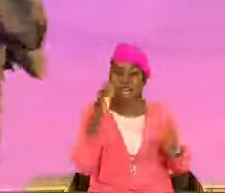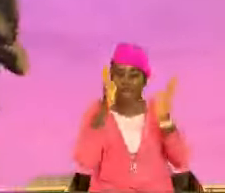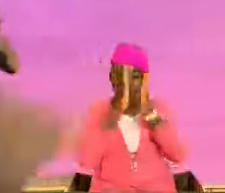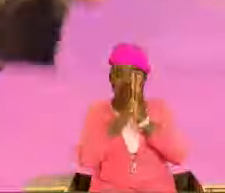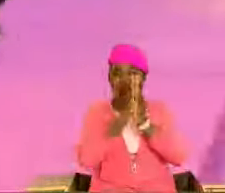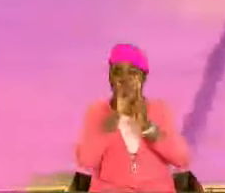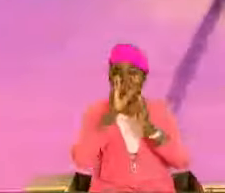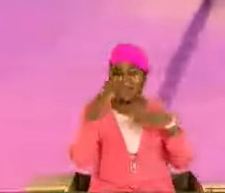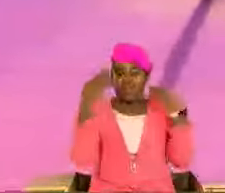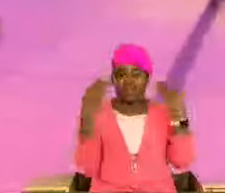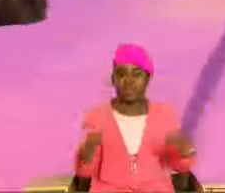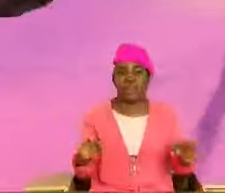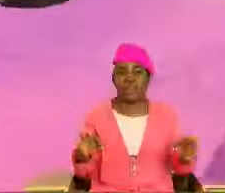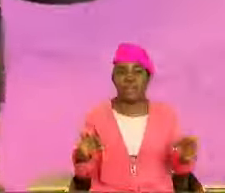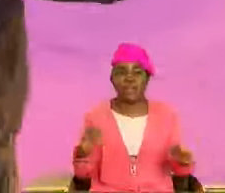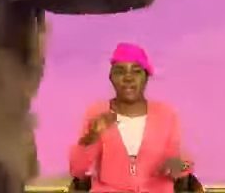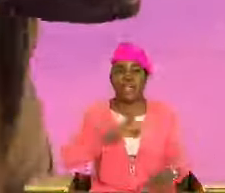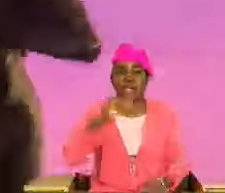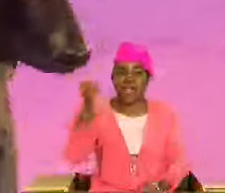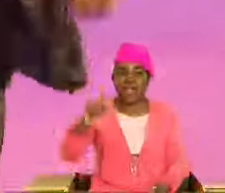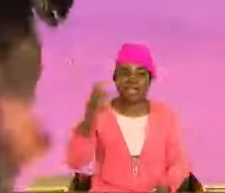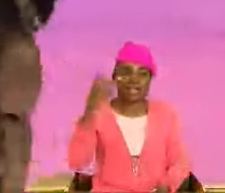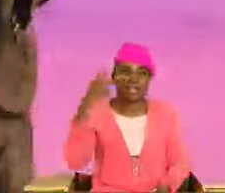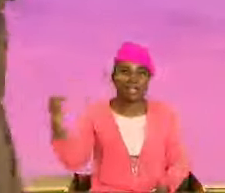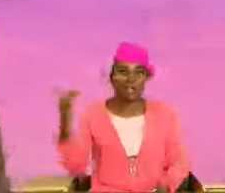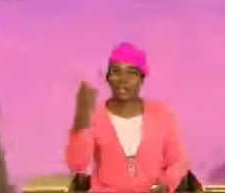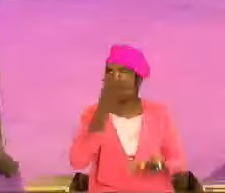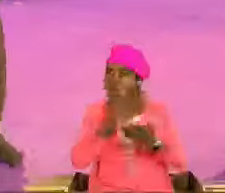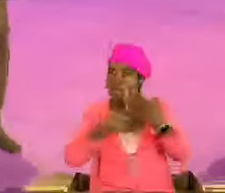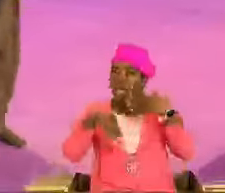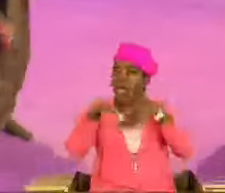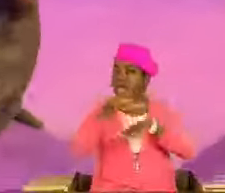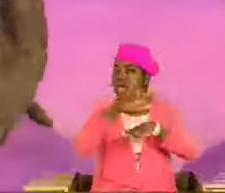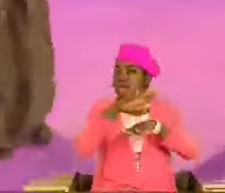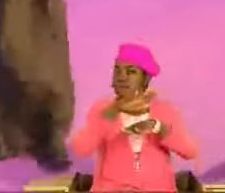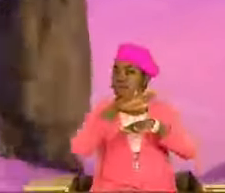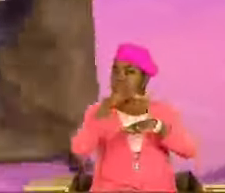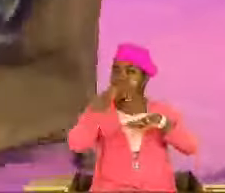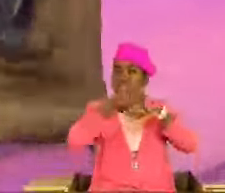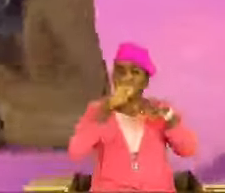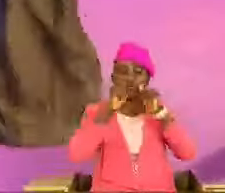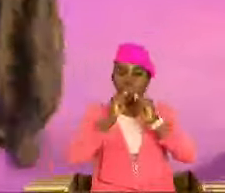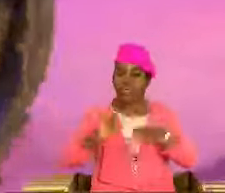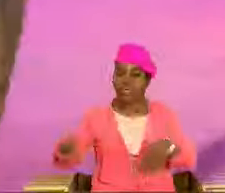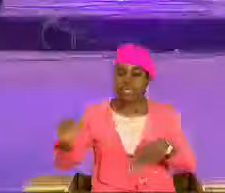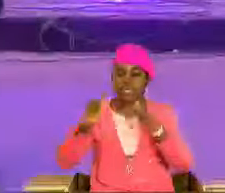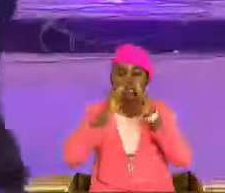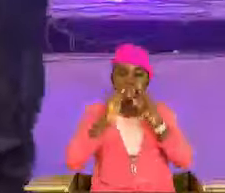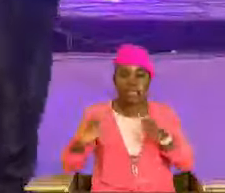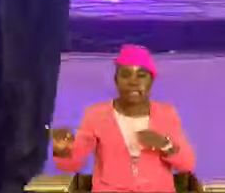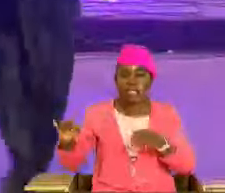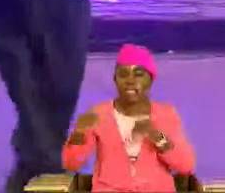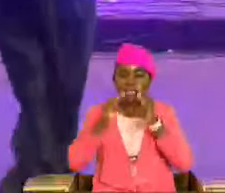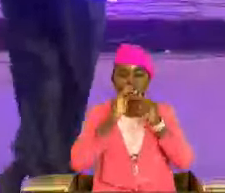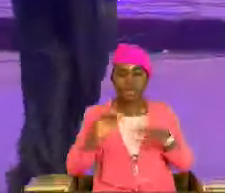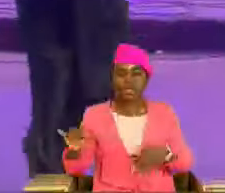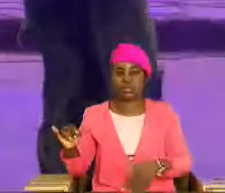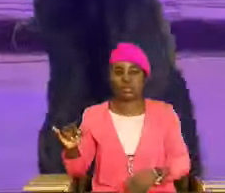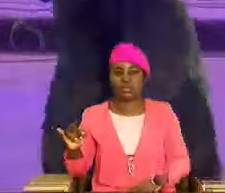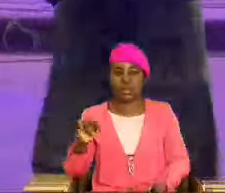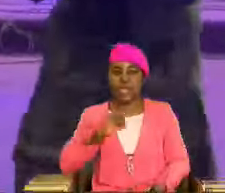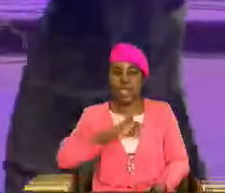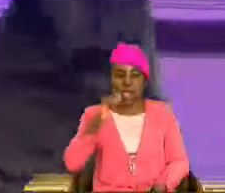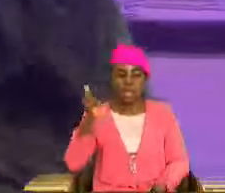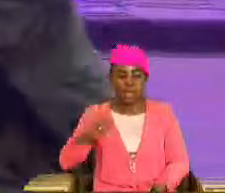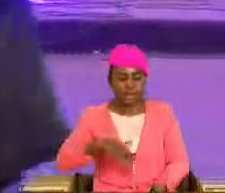yes I can see the heavens dropping the blessings yes yes I can see I